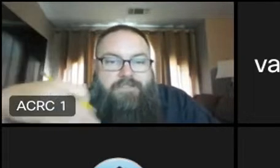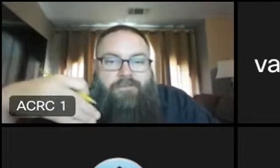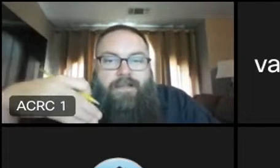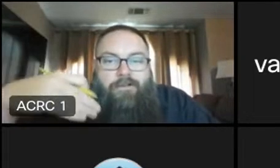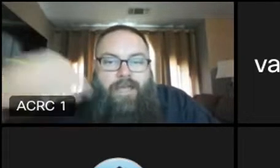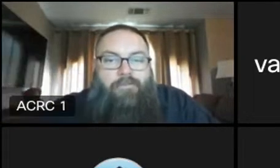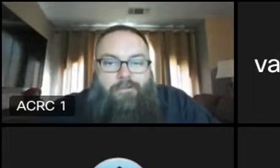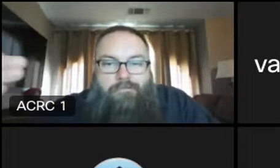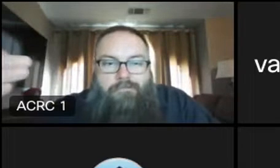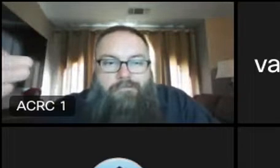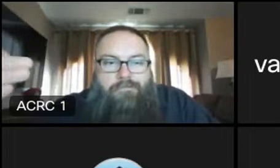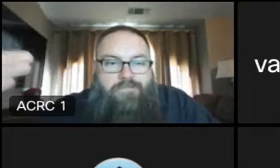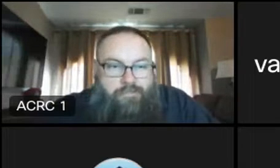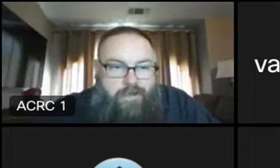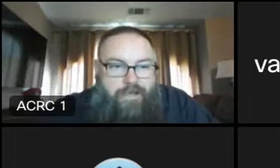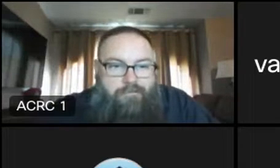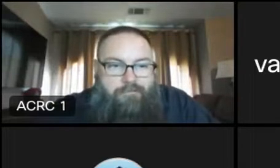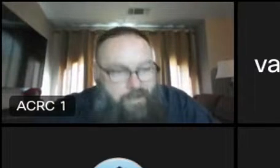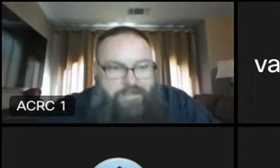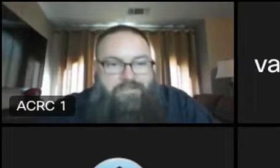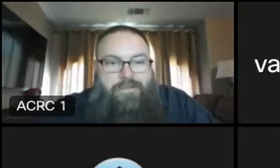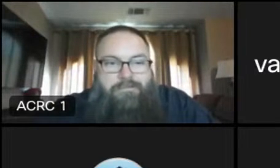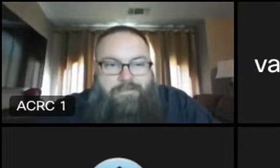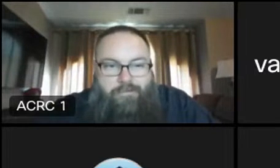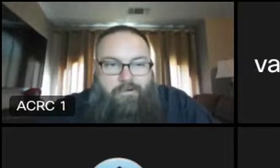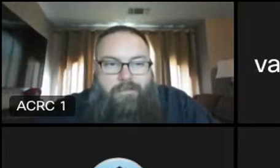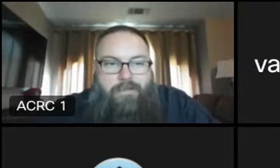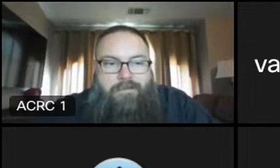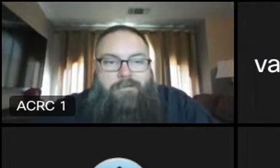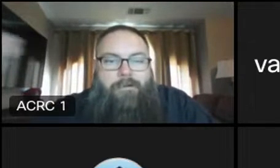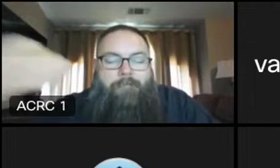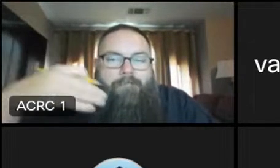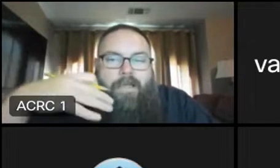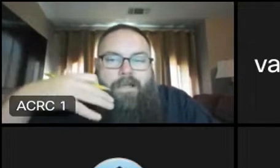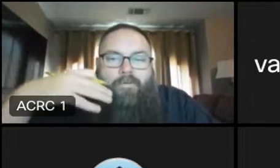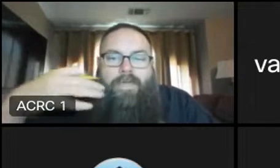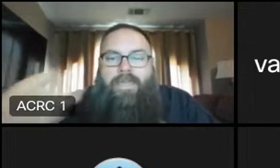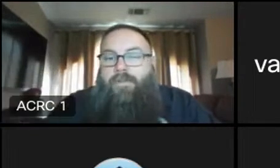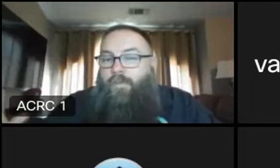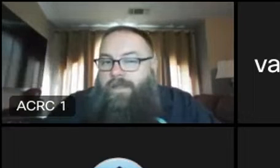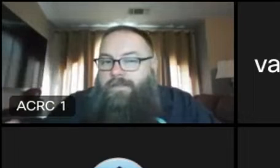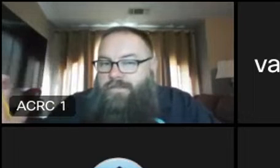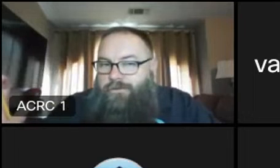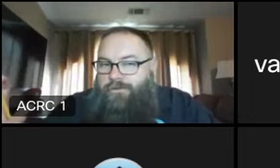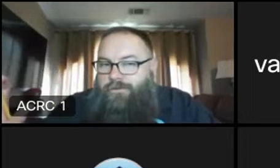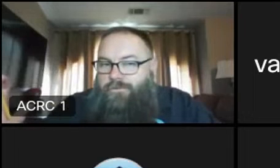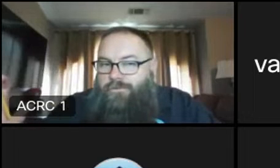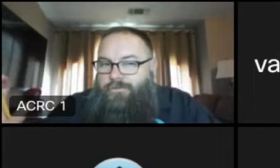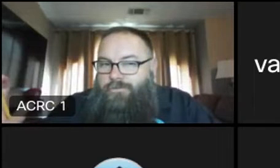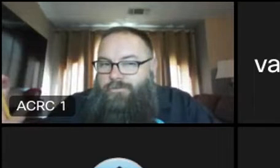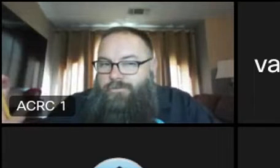the service provider able to provide 5 days a week day programming? We can't wait